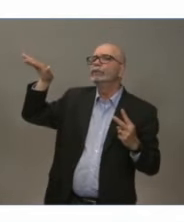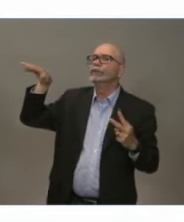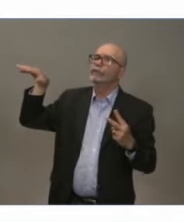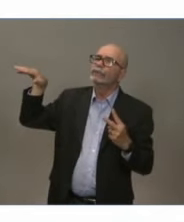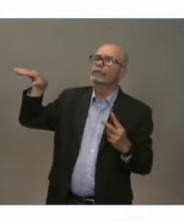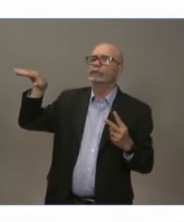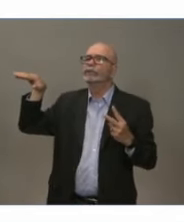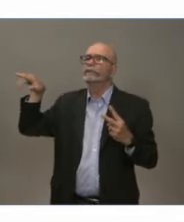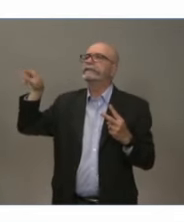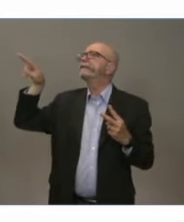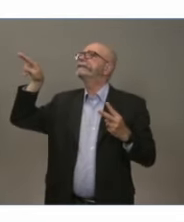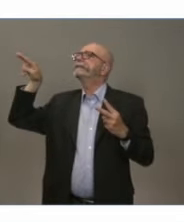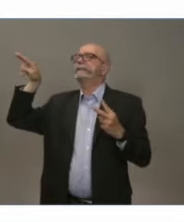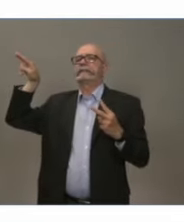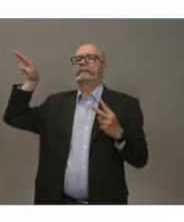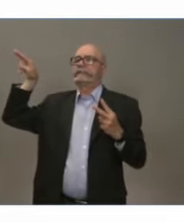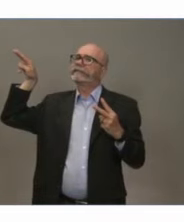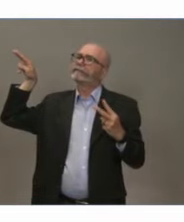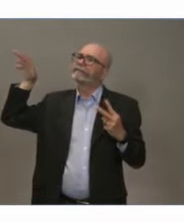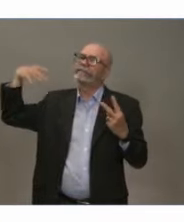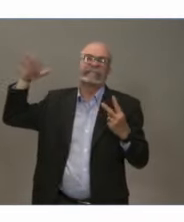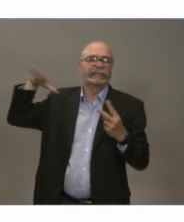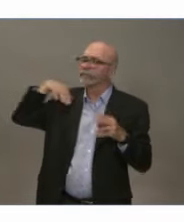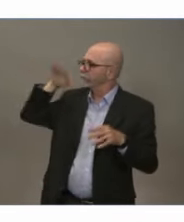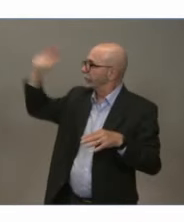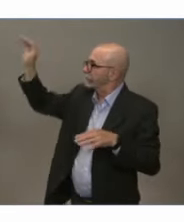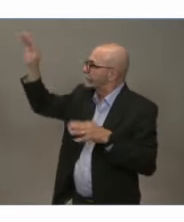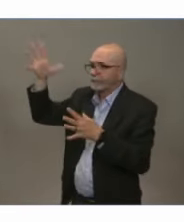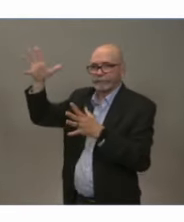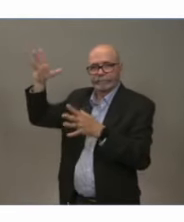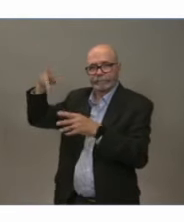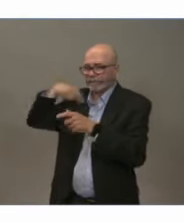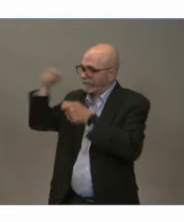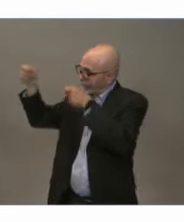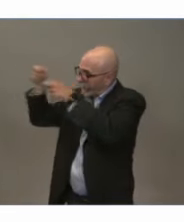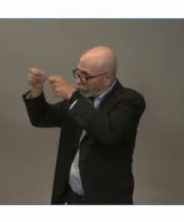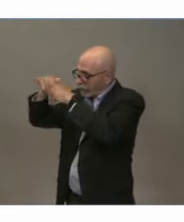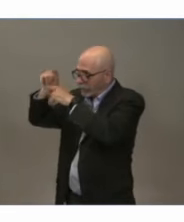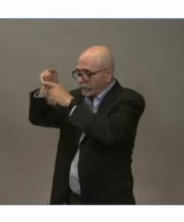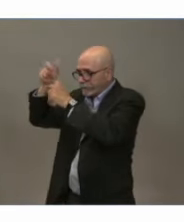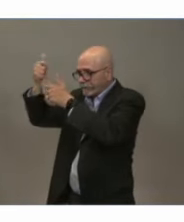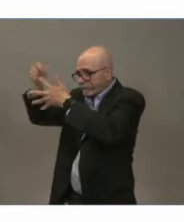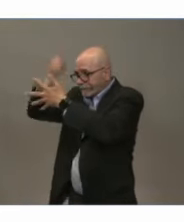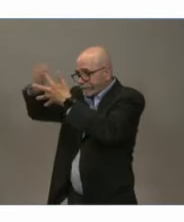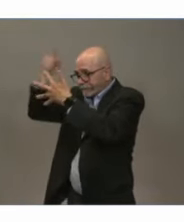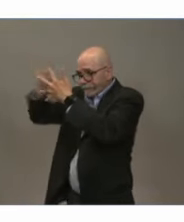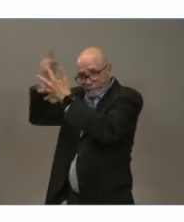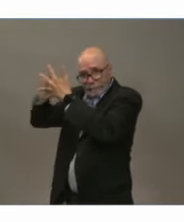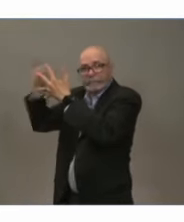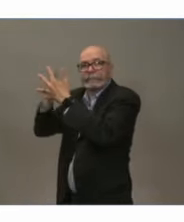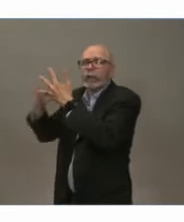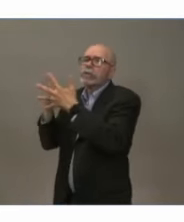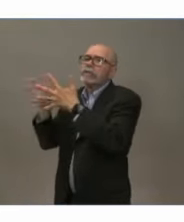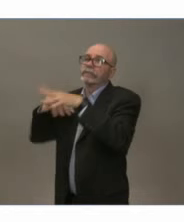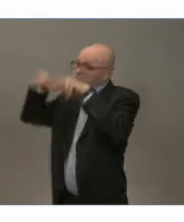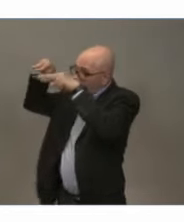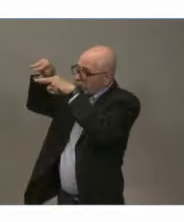strong, comprehensive outbreak control because, frankly, it feeds into the second, protecting our long-term care